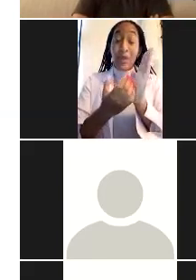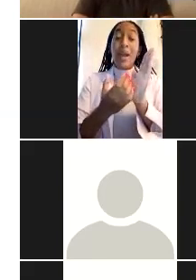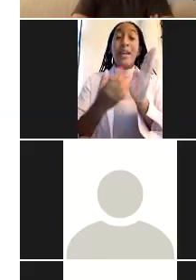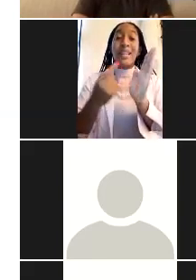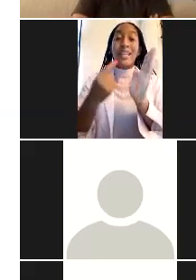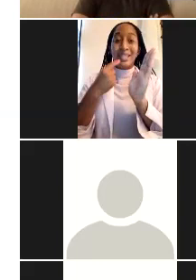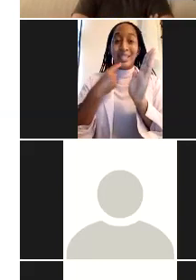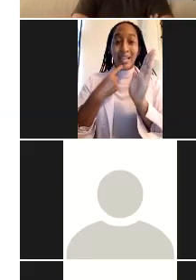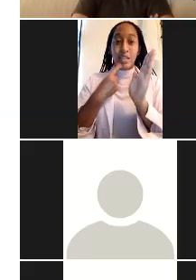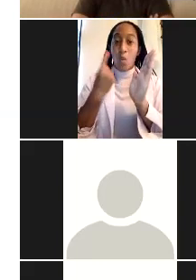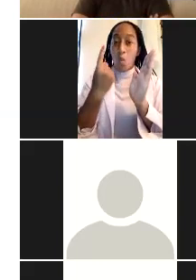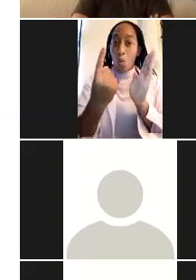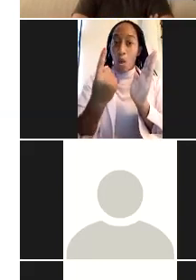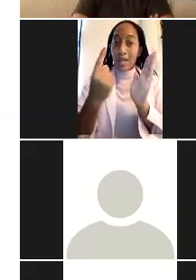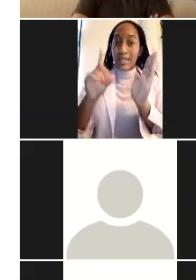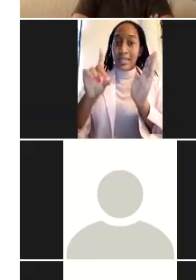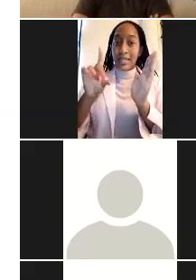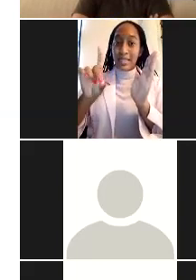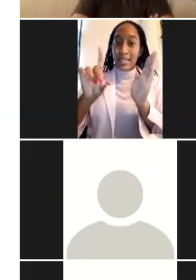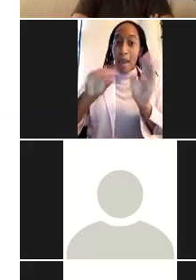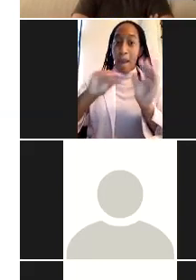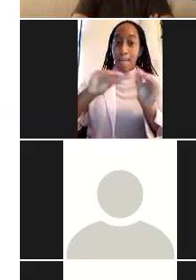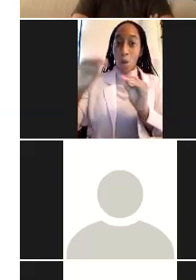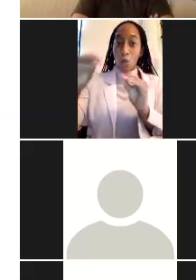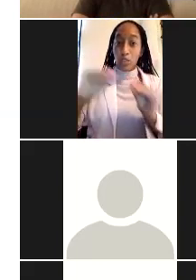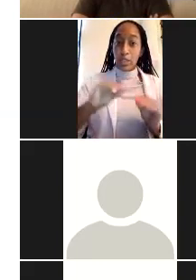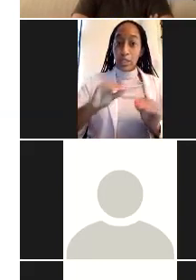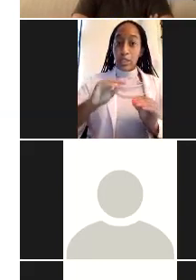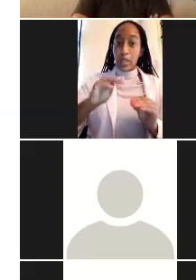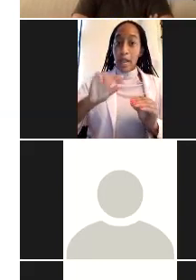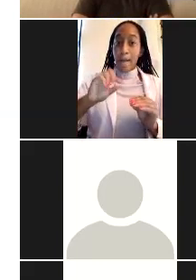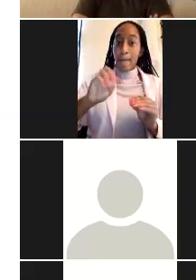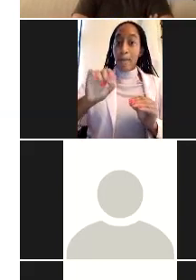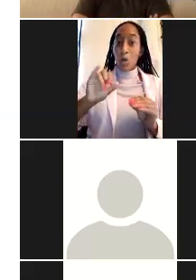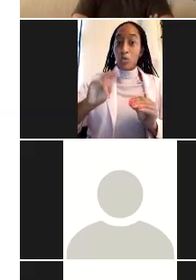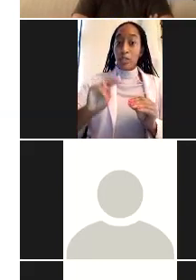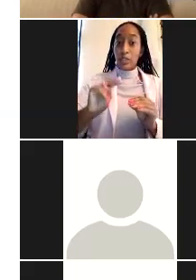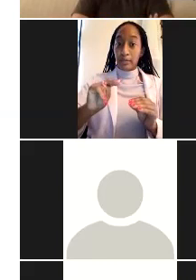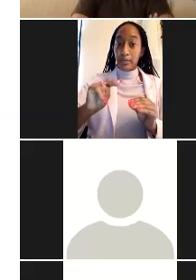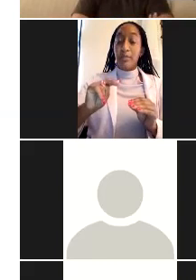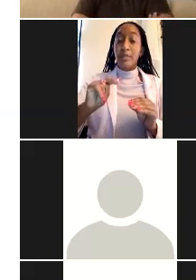some concepts regarding 1D motion, right? So for example,